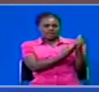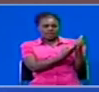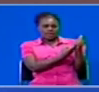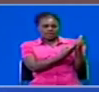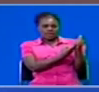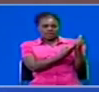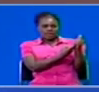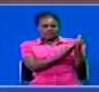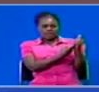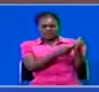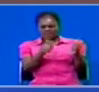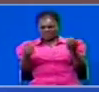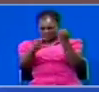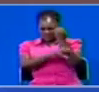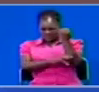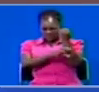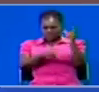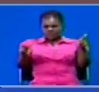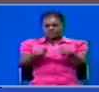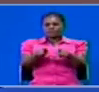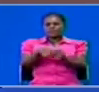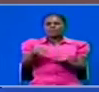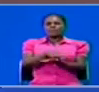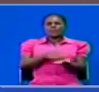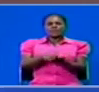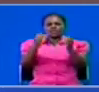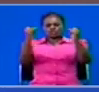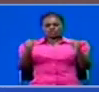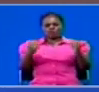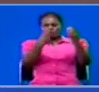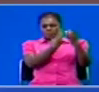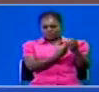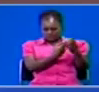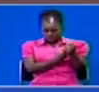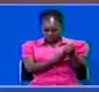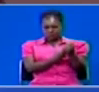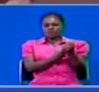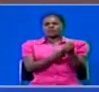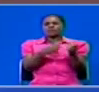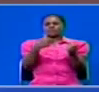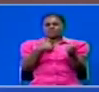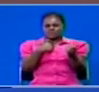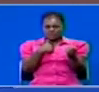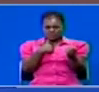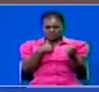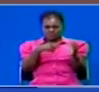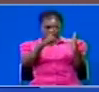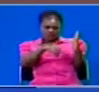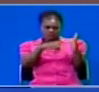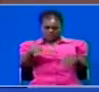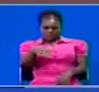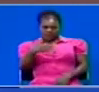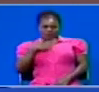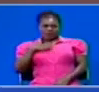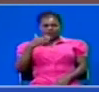in Eurasia, and based on this strong partnership, I have to tell you that on our ranking in my region of